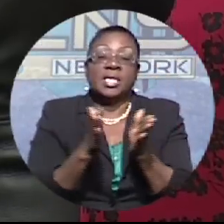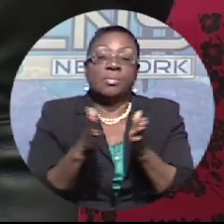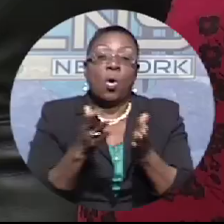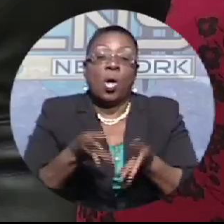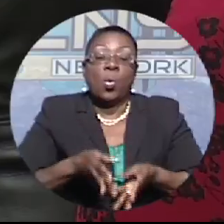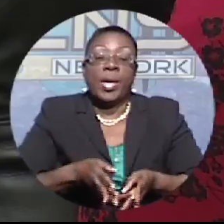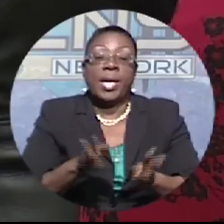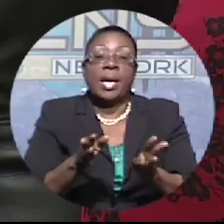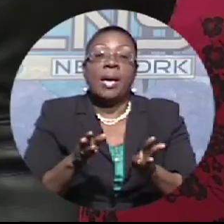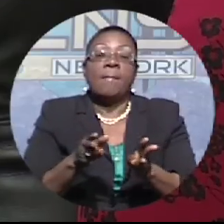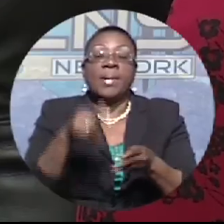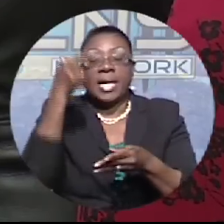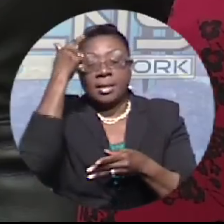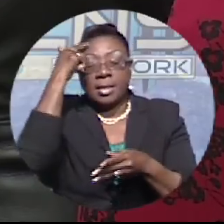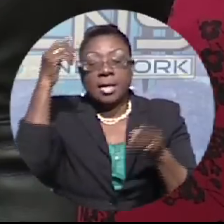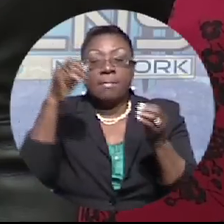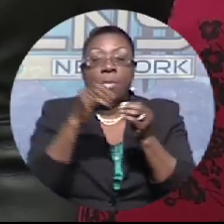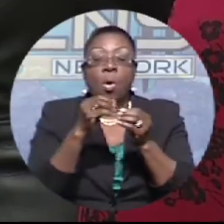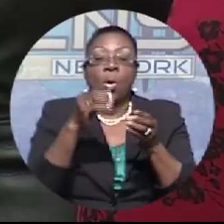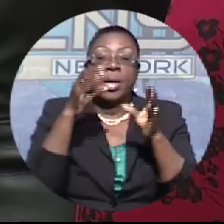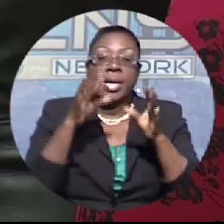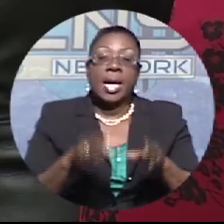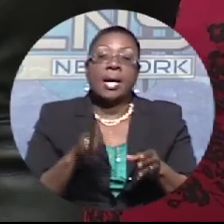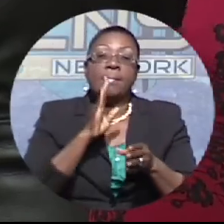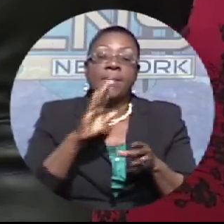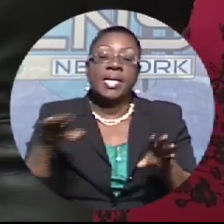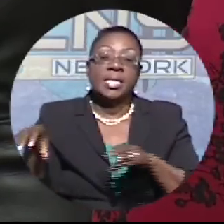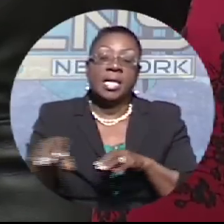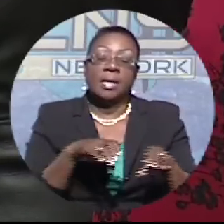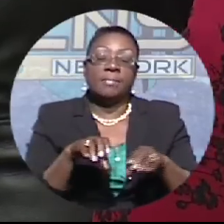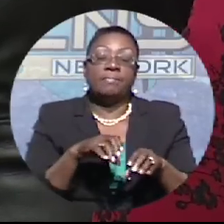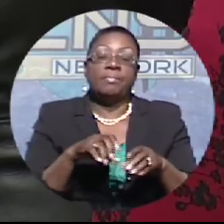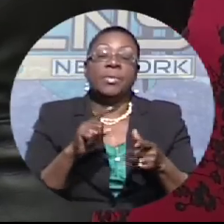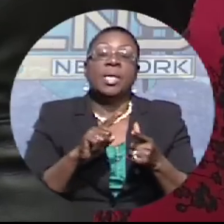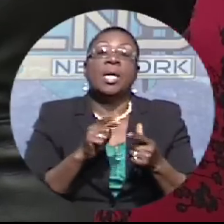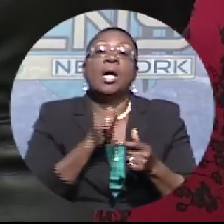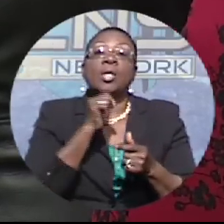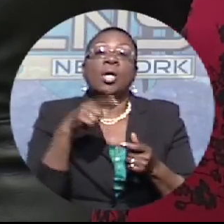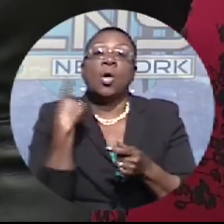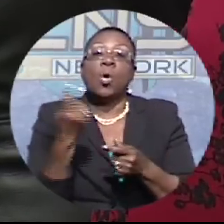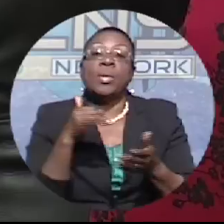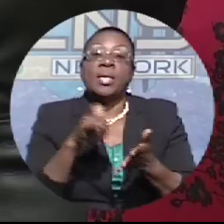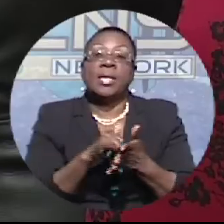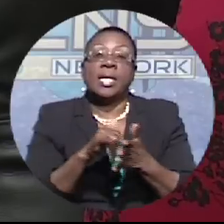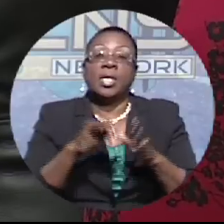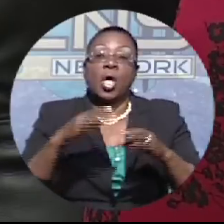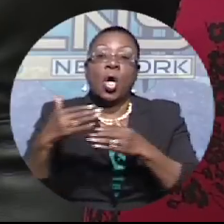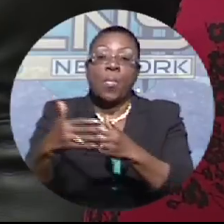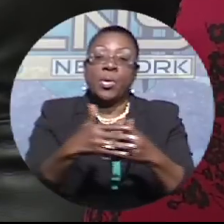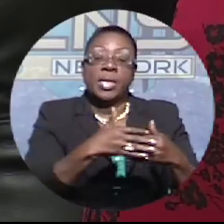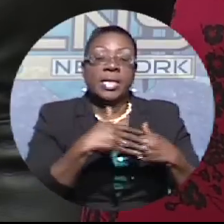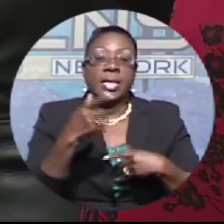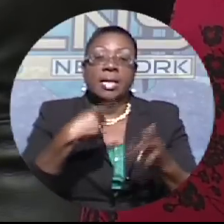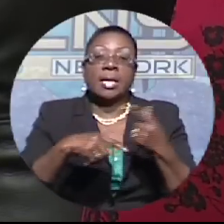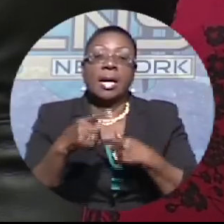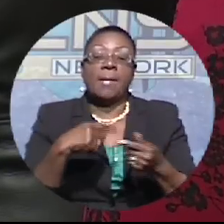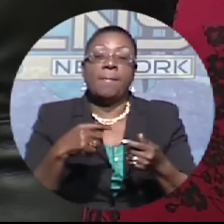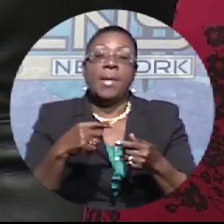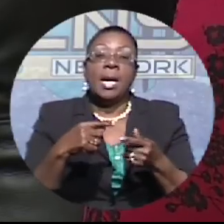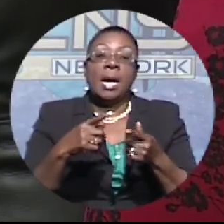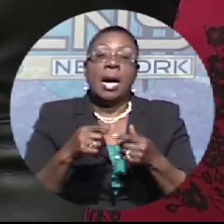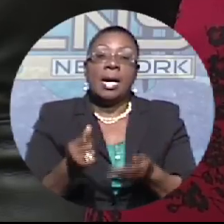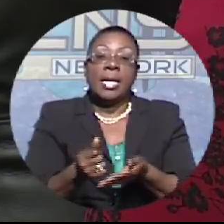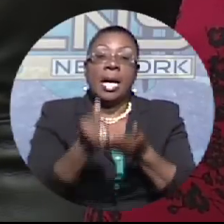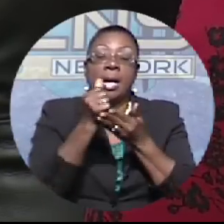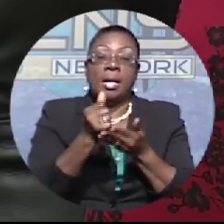degree. But I think more can be done. And not only that, the community as well can come forward and they